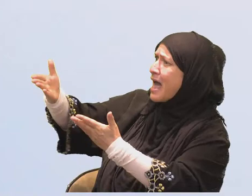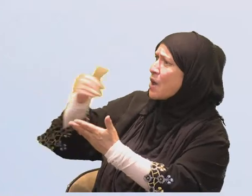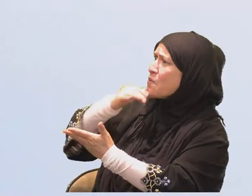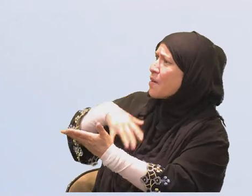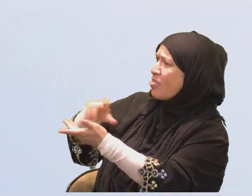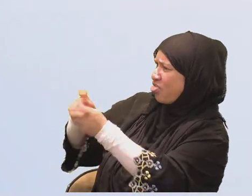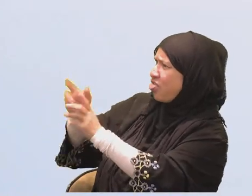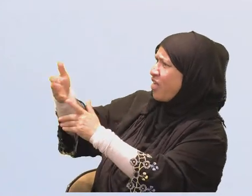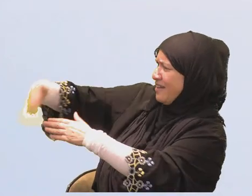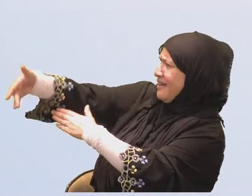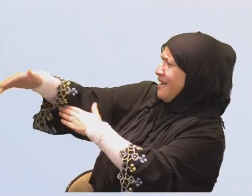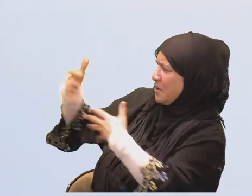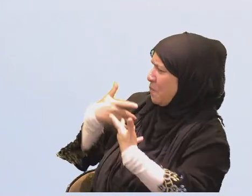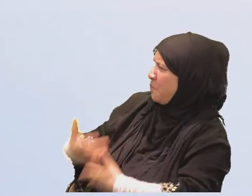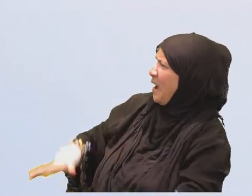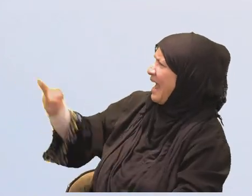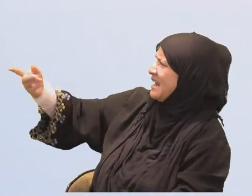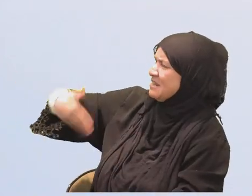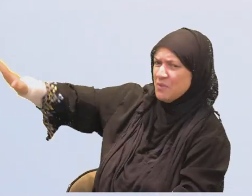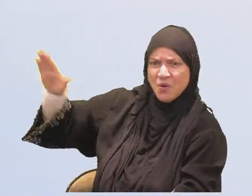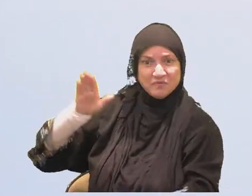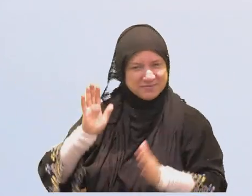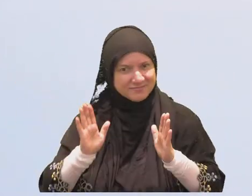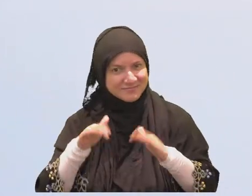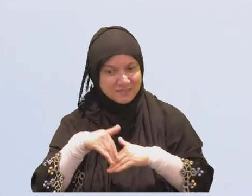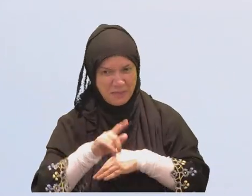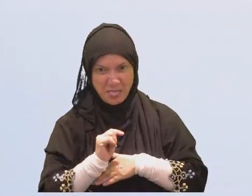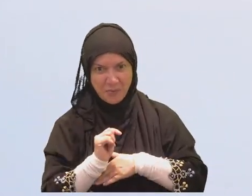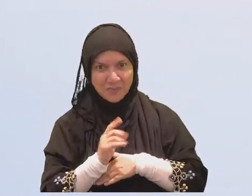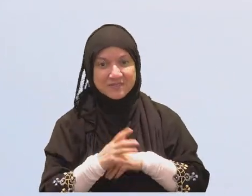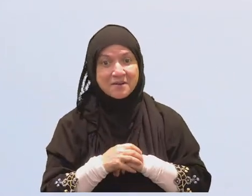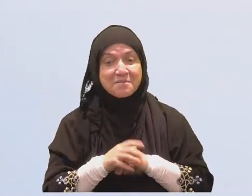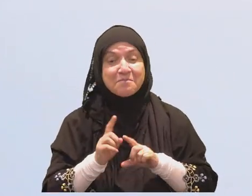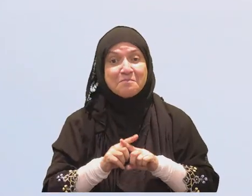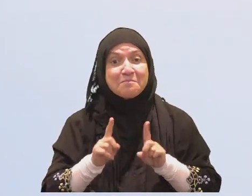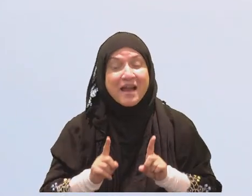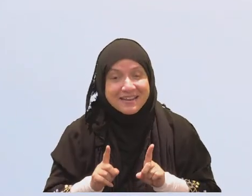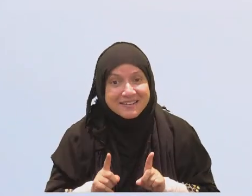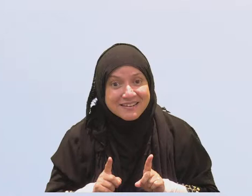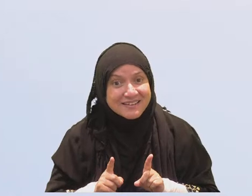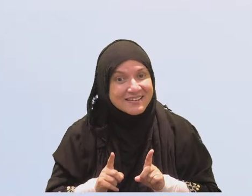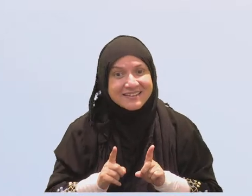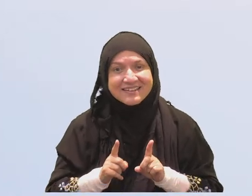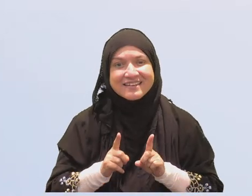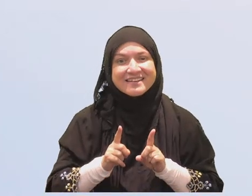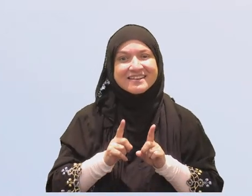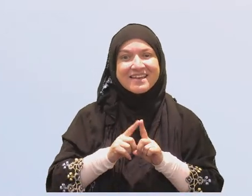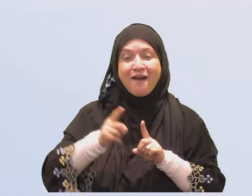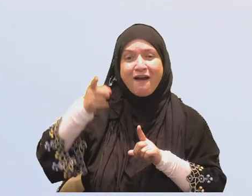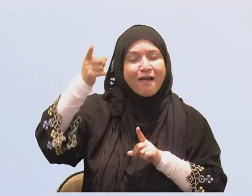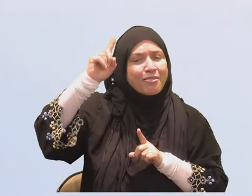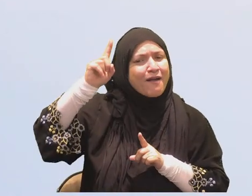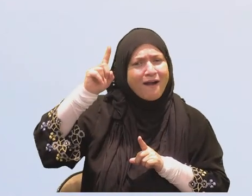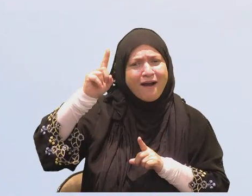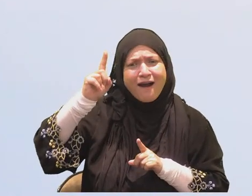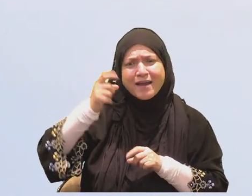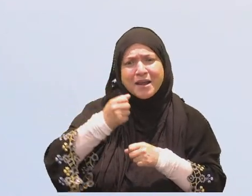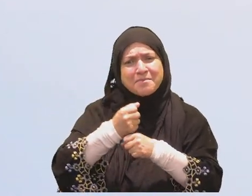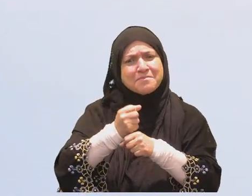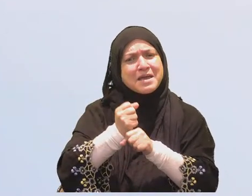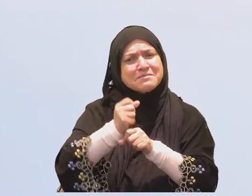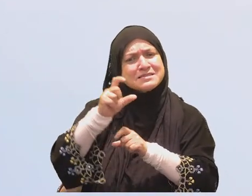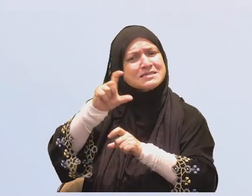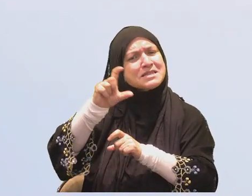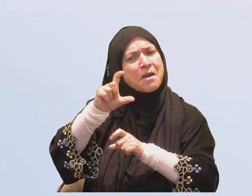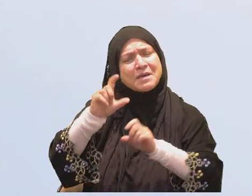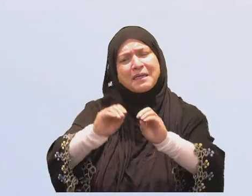It's the mercy of Allah that He's given us clarity, He's given us focus, He's given us the direction. And brothers and